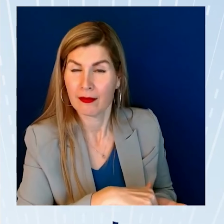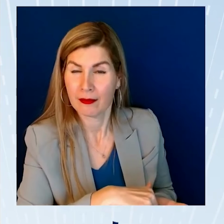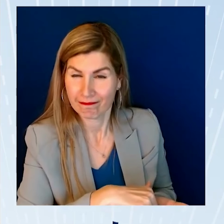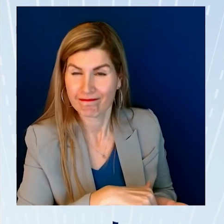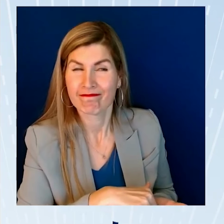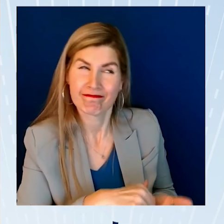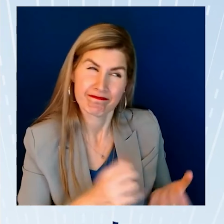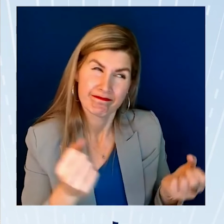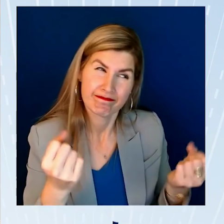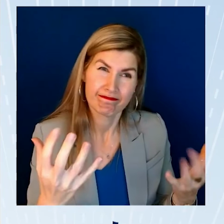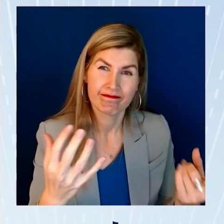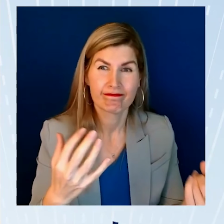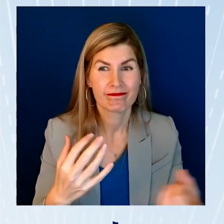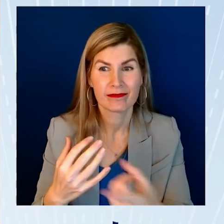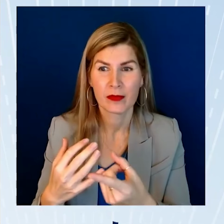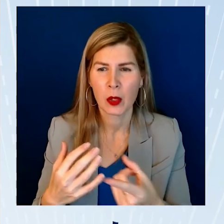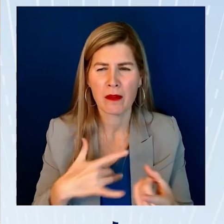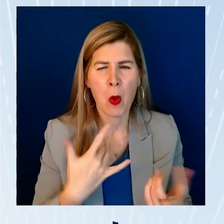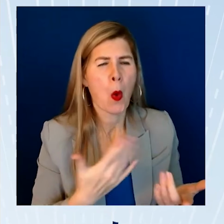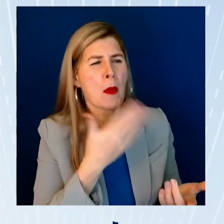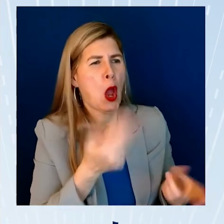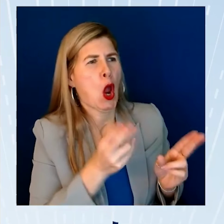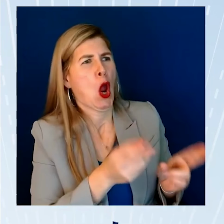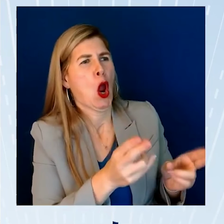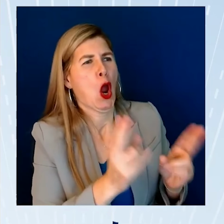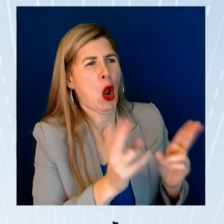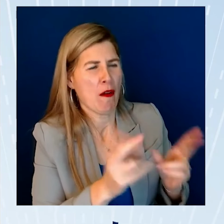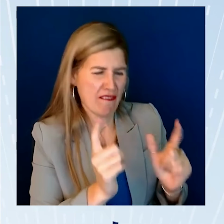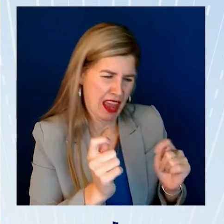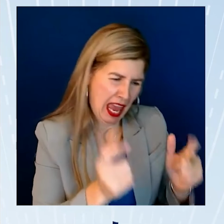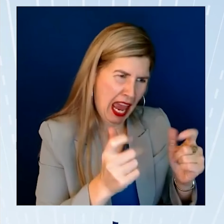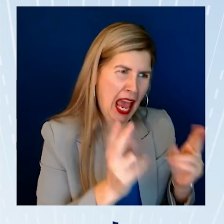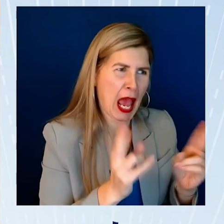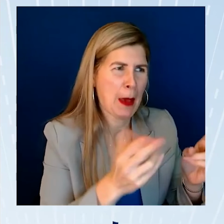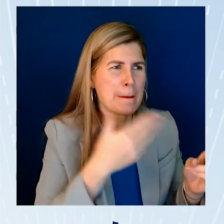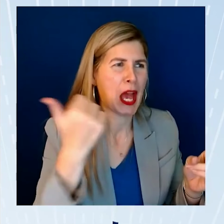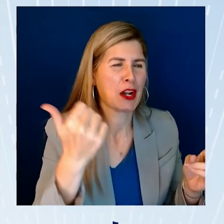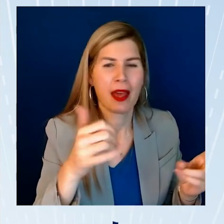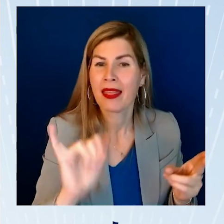that faster is always better is ableist.